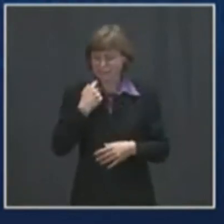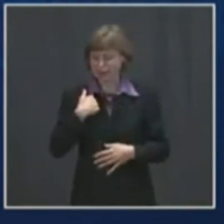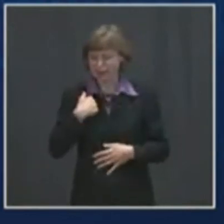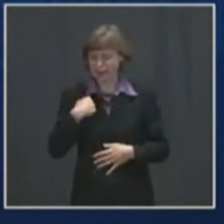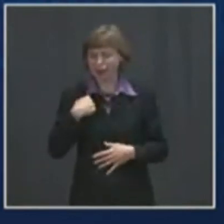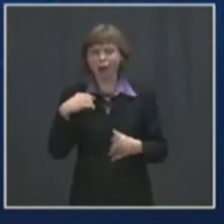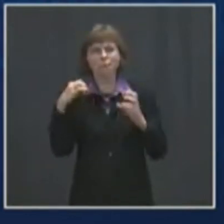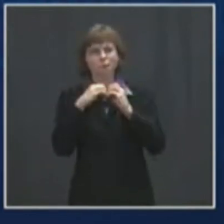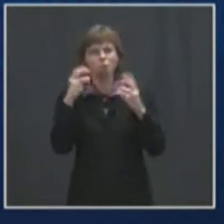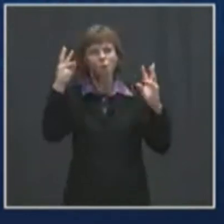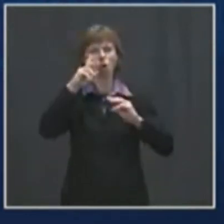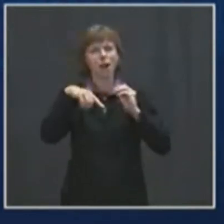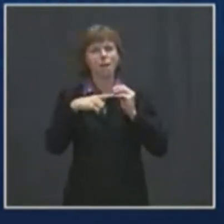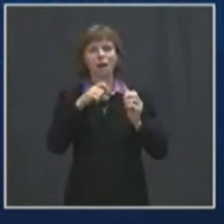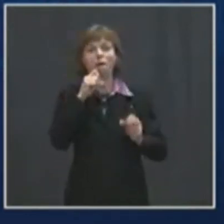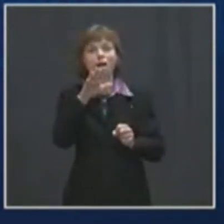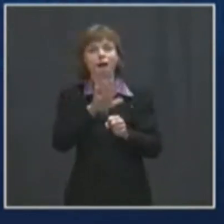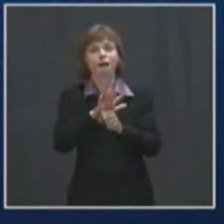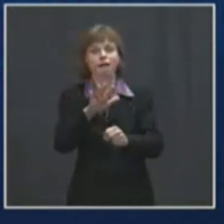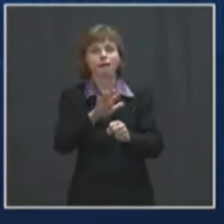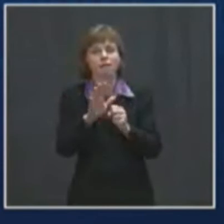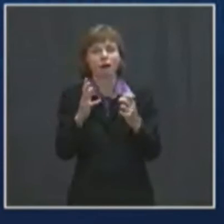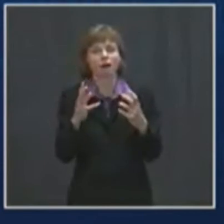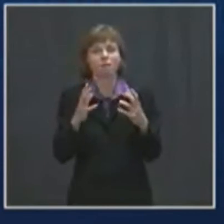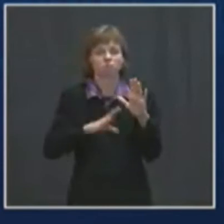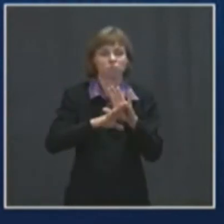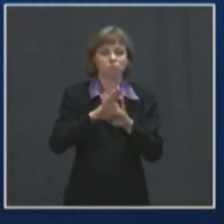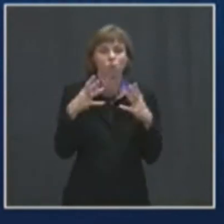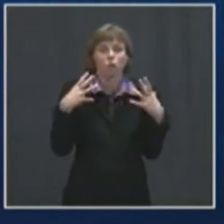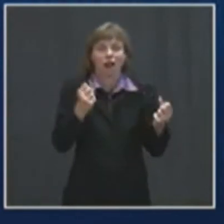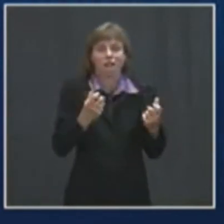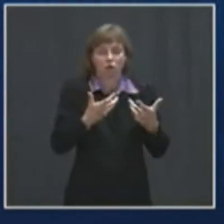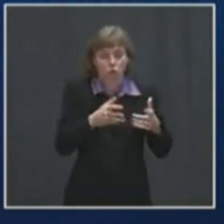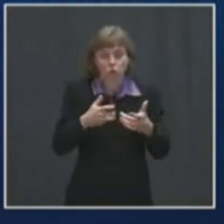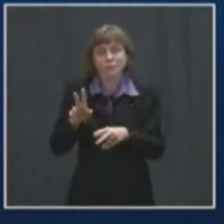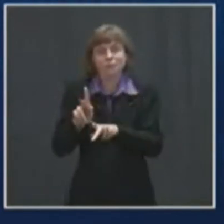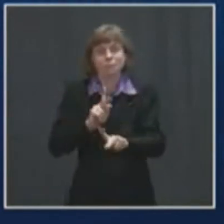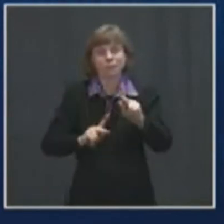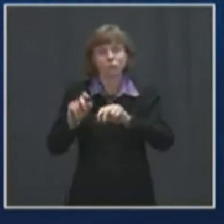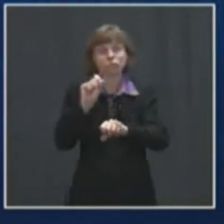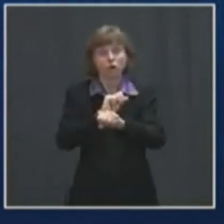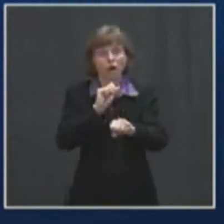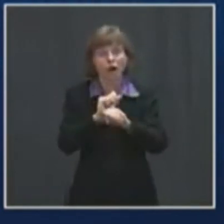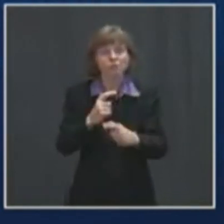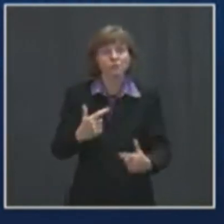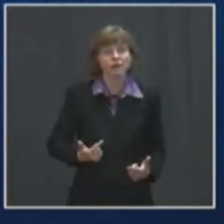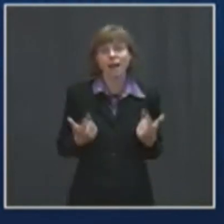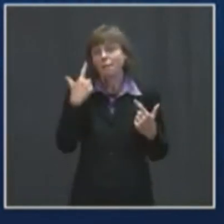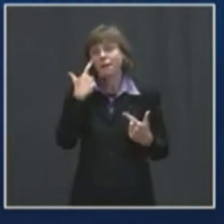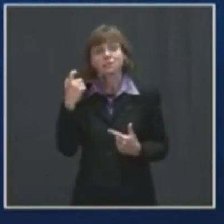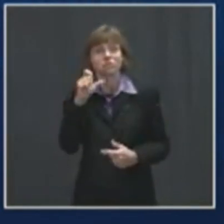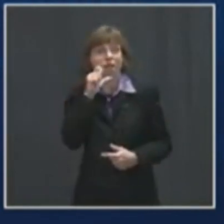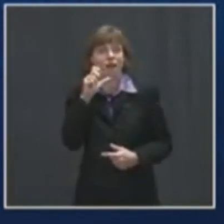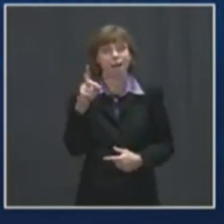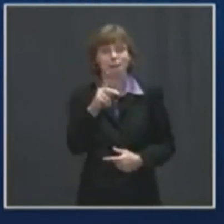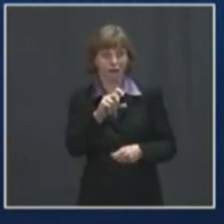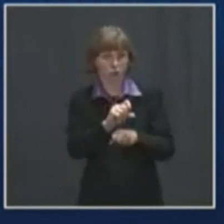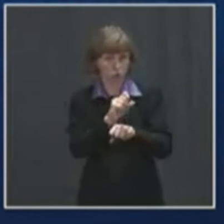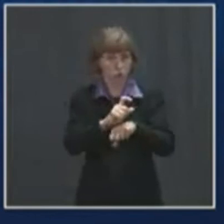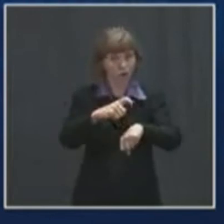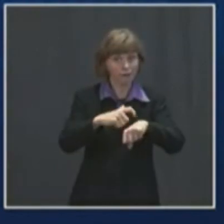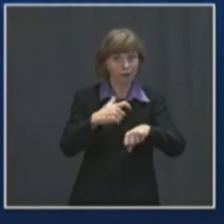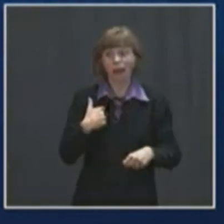worried about falling short of a complete recovery and losing people's careers and lives that they built because they don't get back to work in time. I'm more concerned